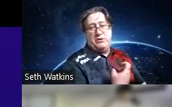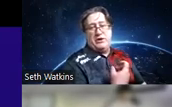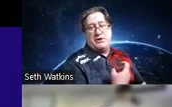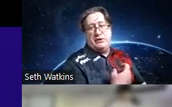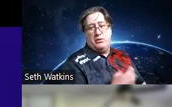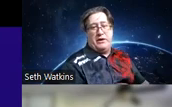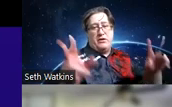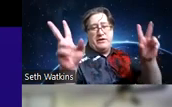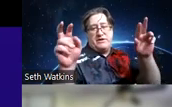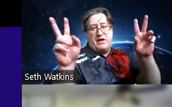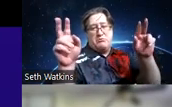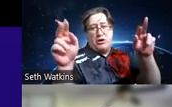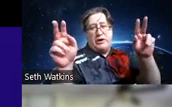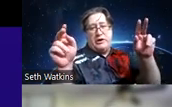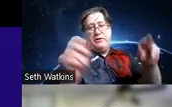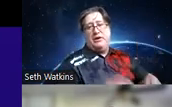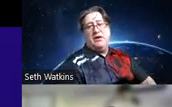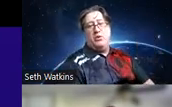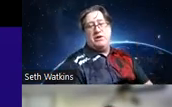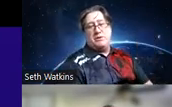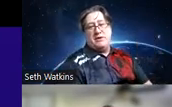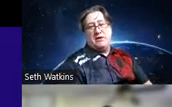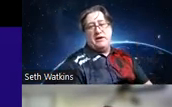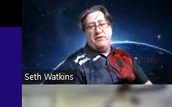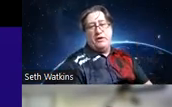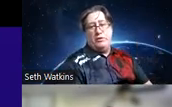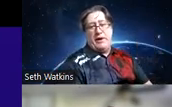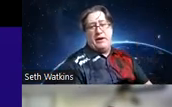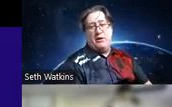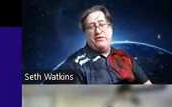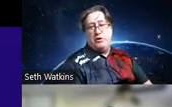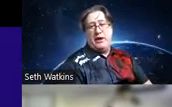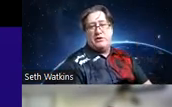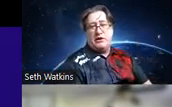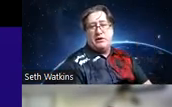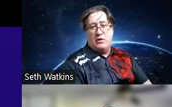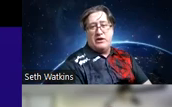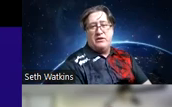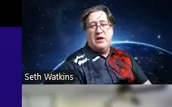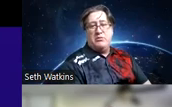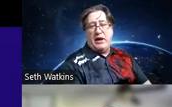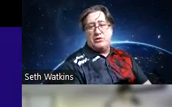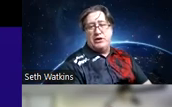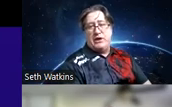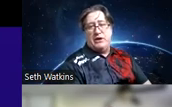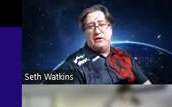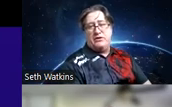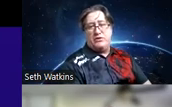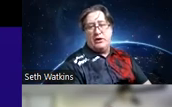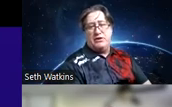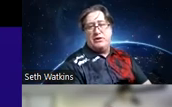building, we started what we call the Ascent Market, which is basically a food pantry, clothing pantry,